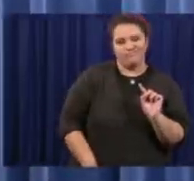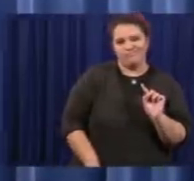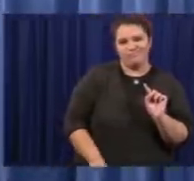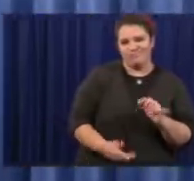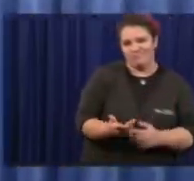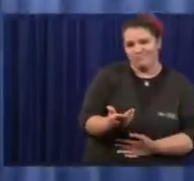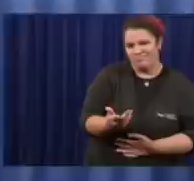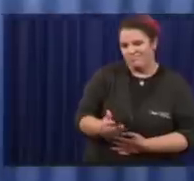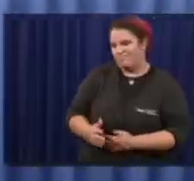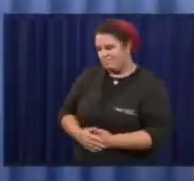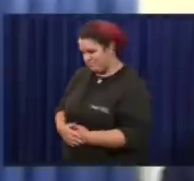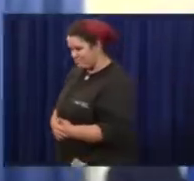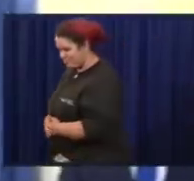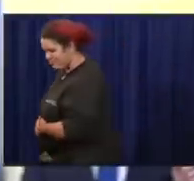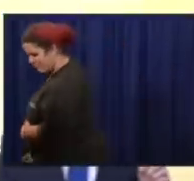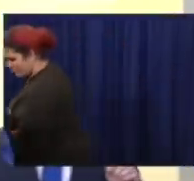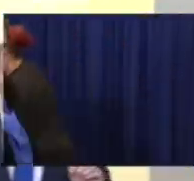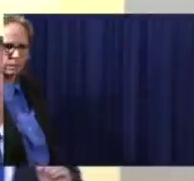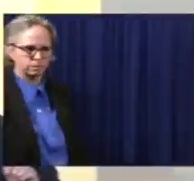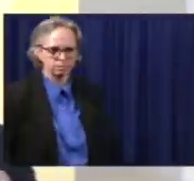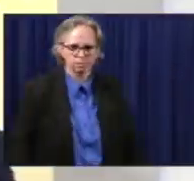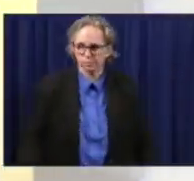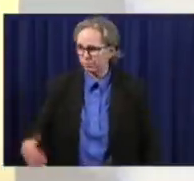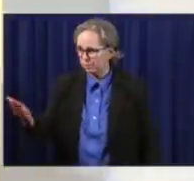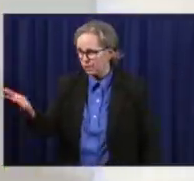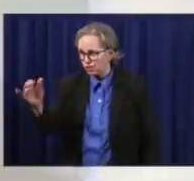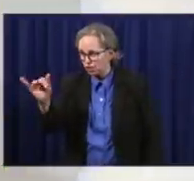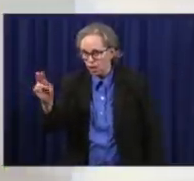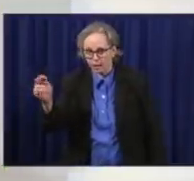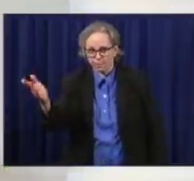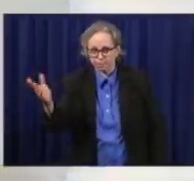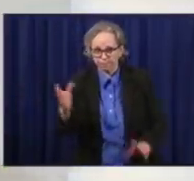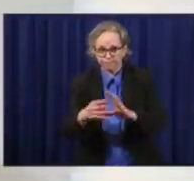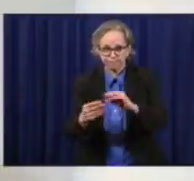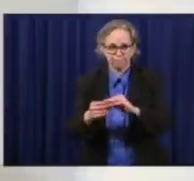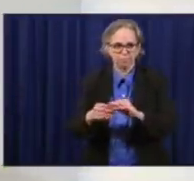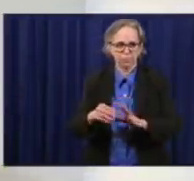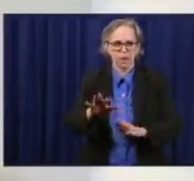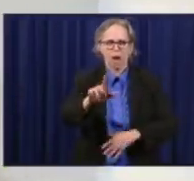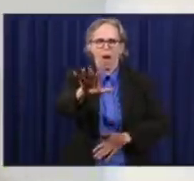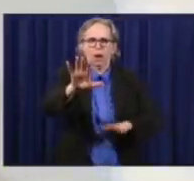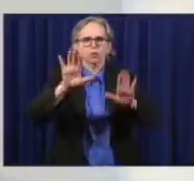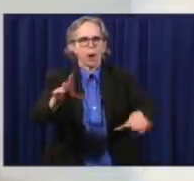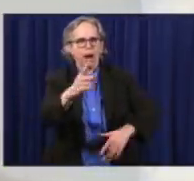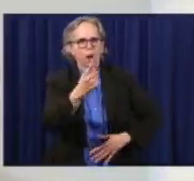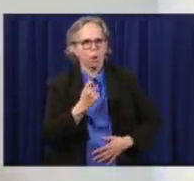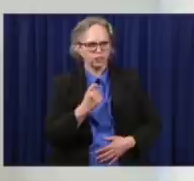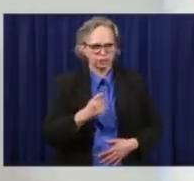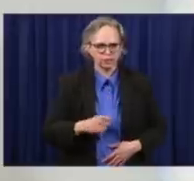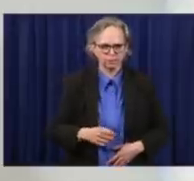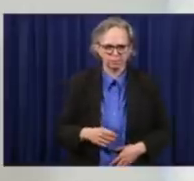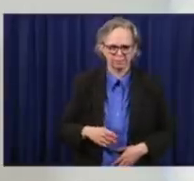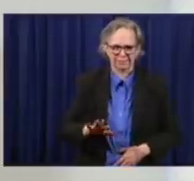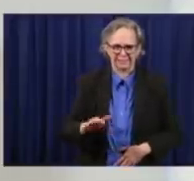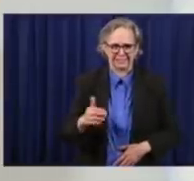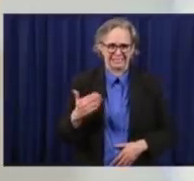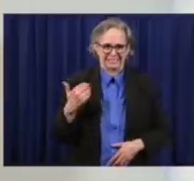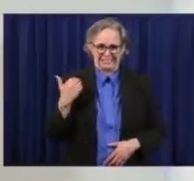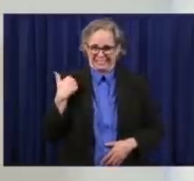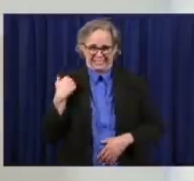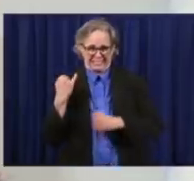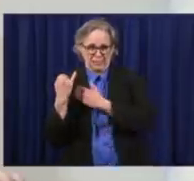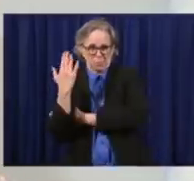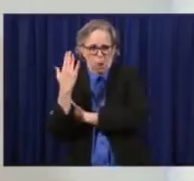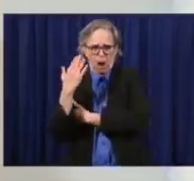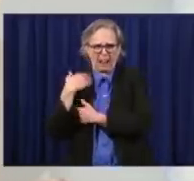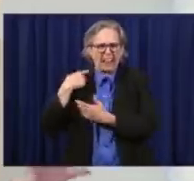John? Yeah, it's a great question. We actually had a conversation about that just before I left to come here this